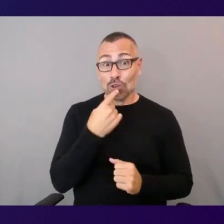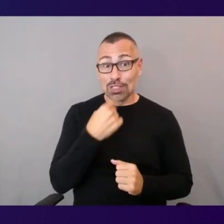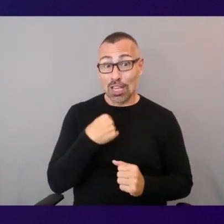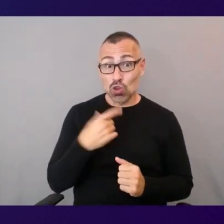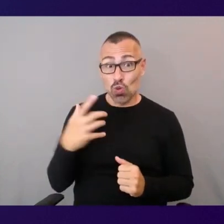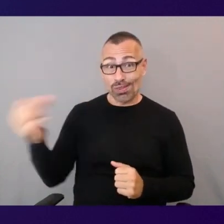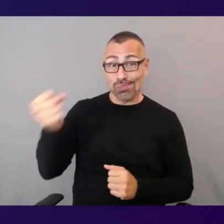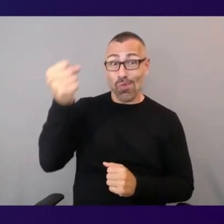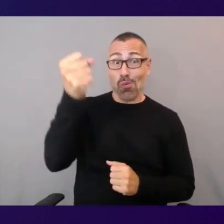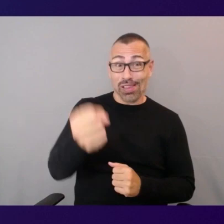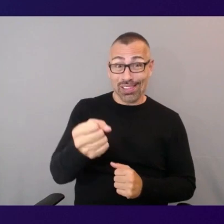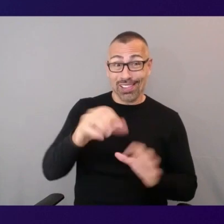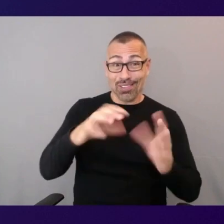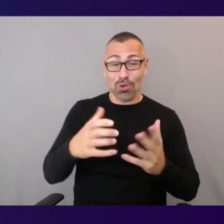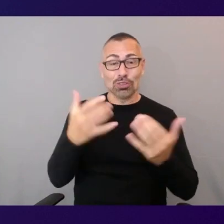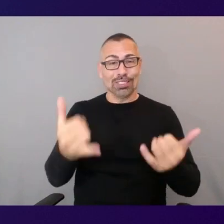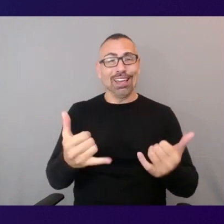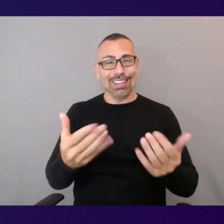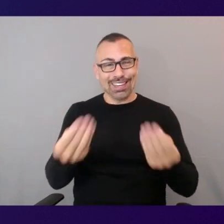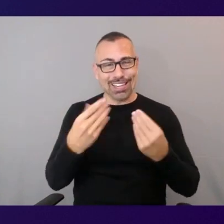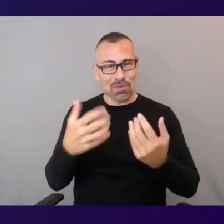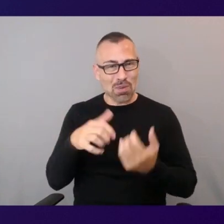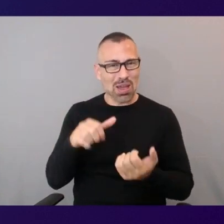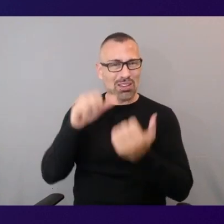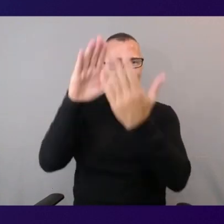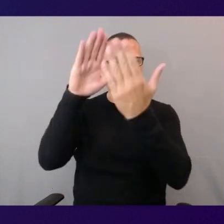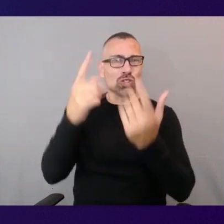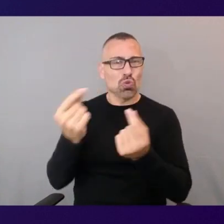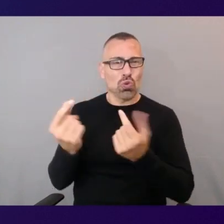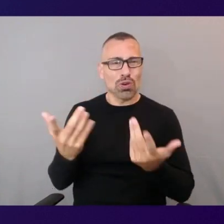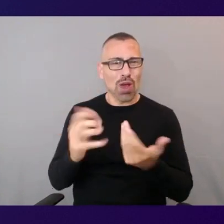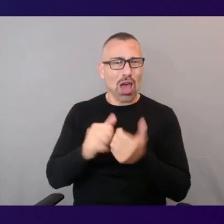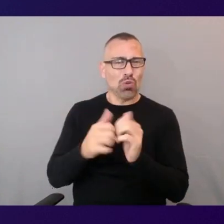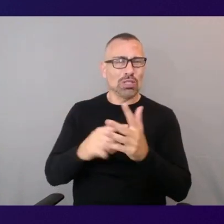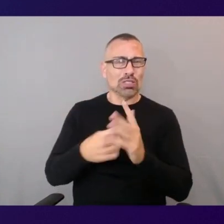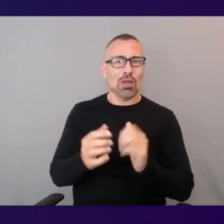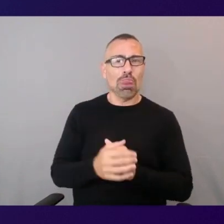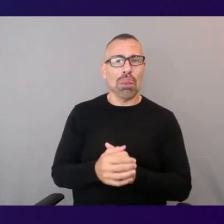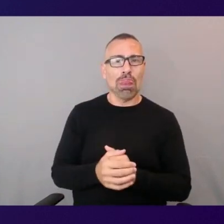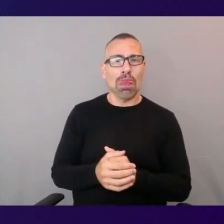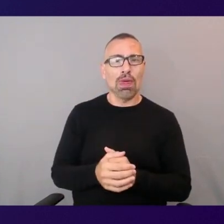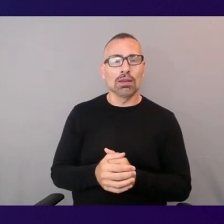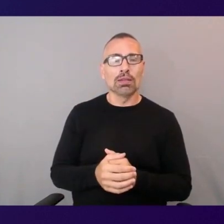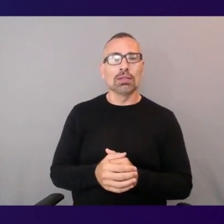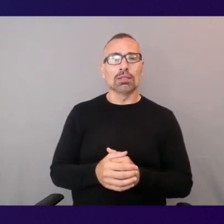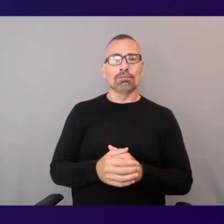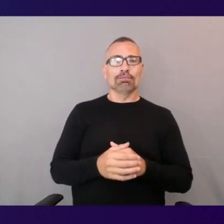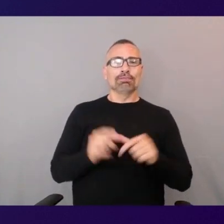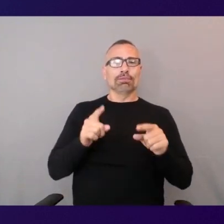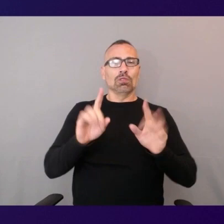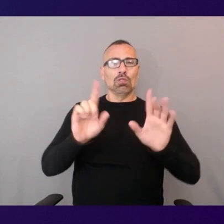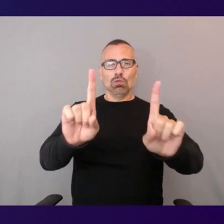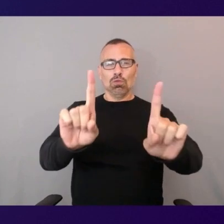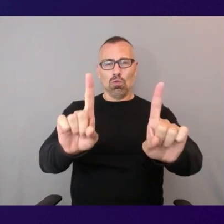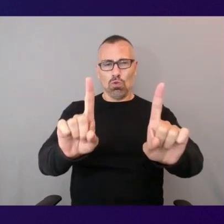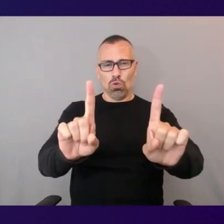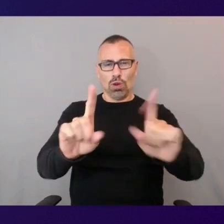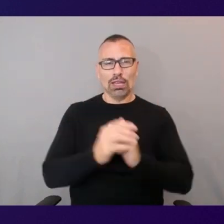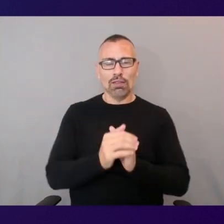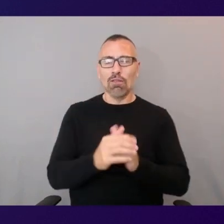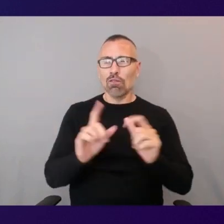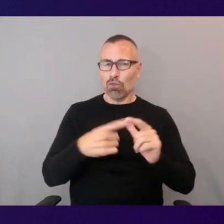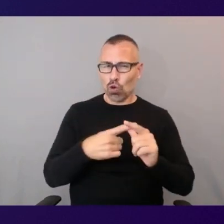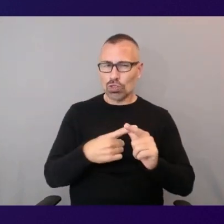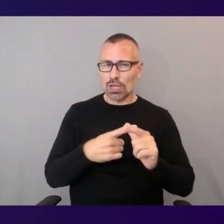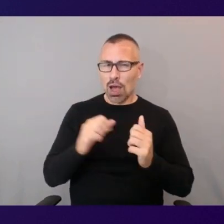you're going to give me a migration. Yeah. And what do I have to care about? First big project, right? Well, let's migrate. Baseline that with a migration from what to what. So maybe